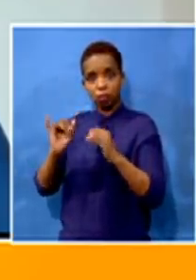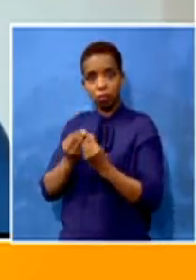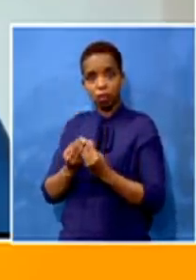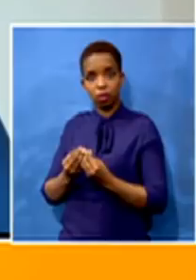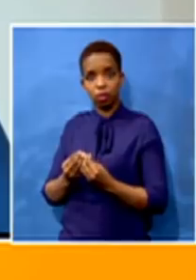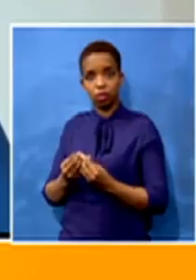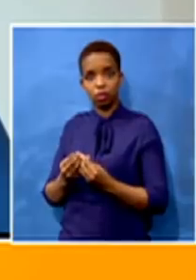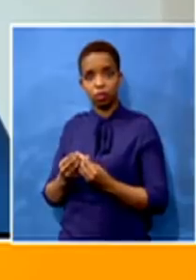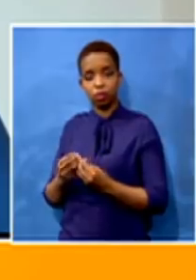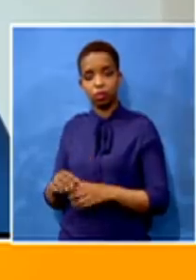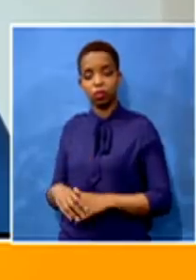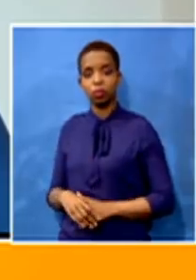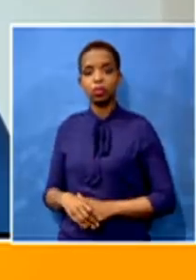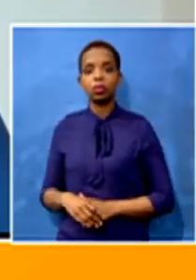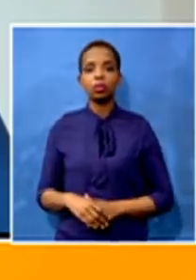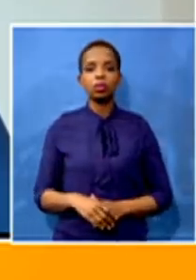Well,